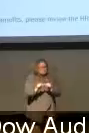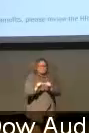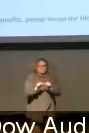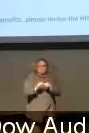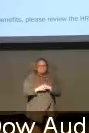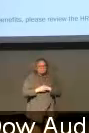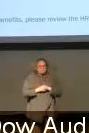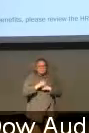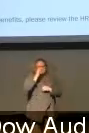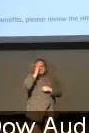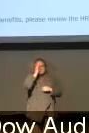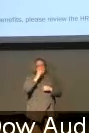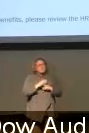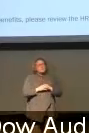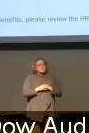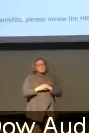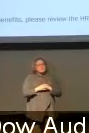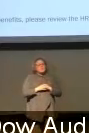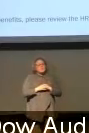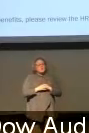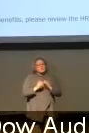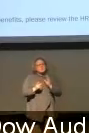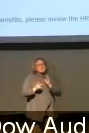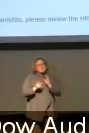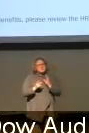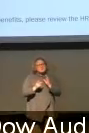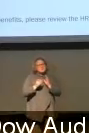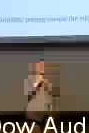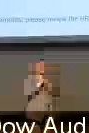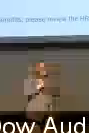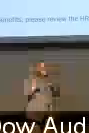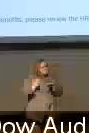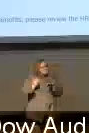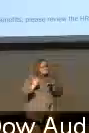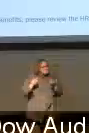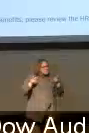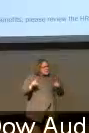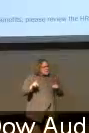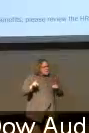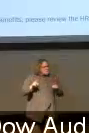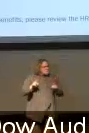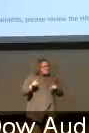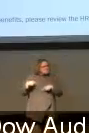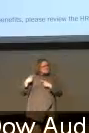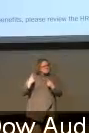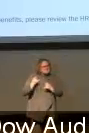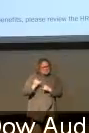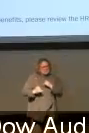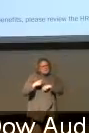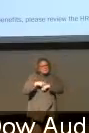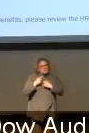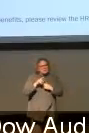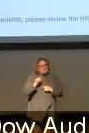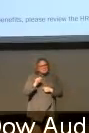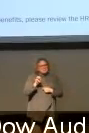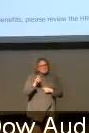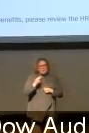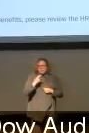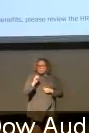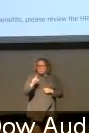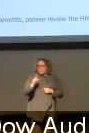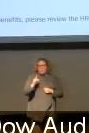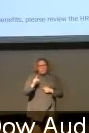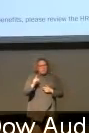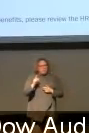Some of the things that has happened since our last town hall meeting is you heard that our governor was on the